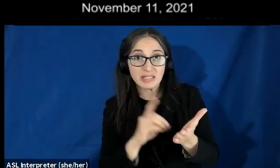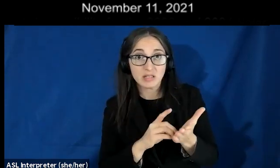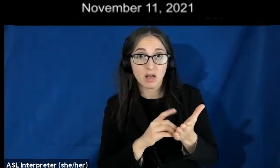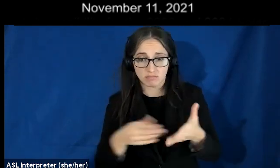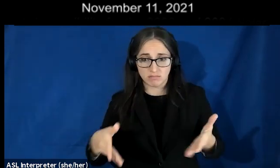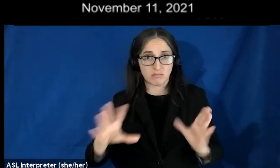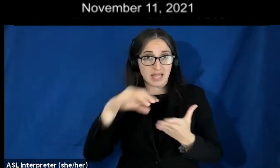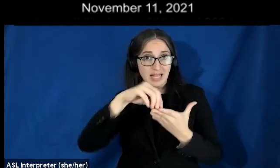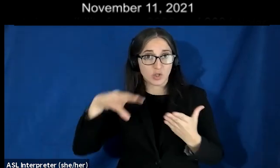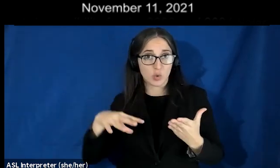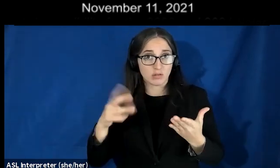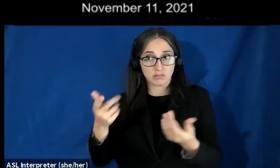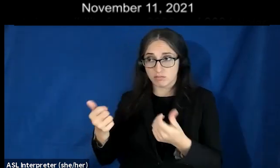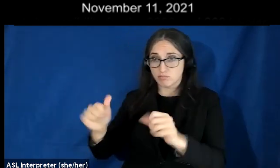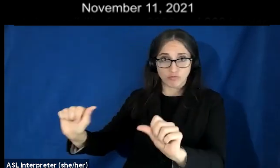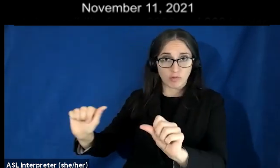to attend